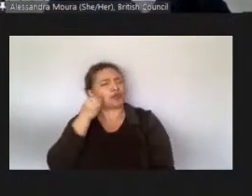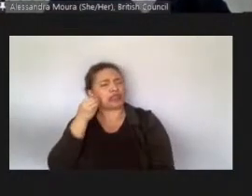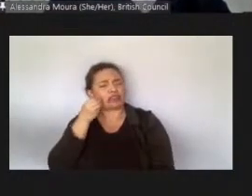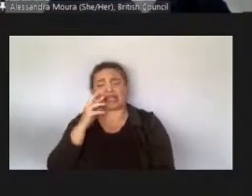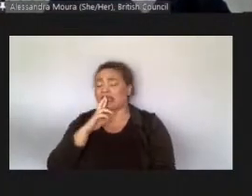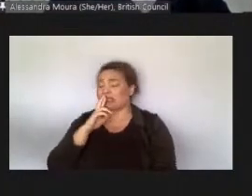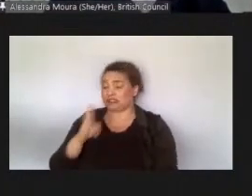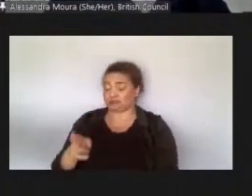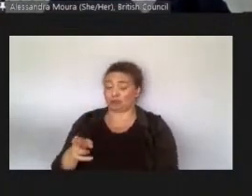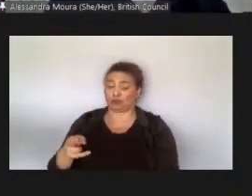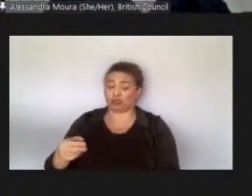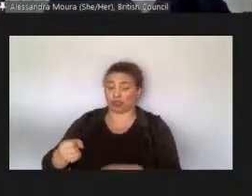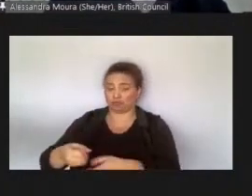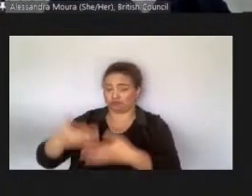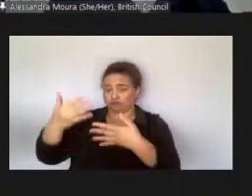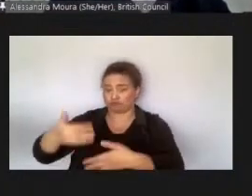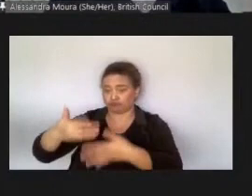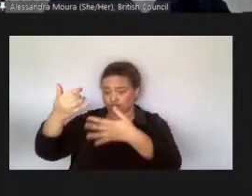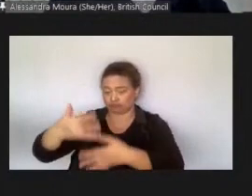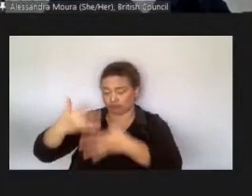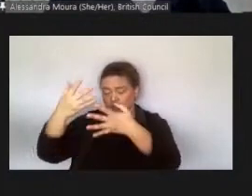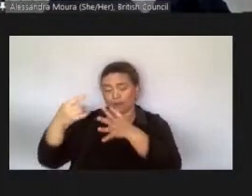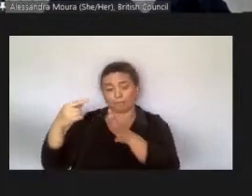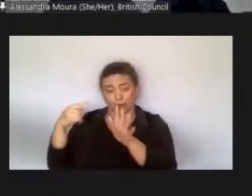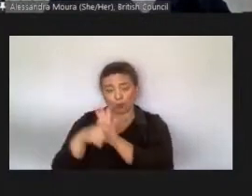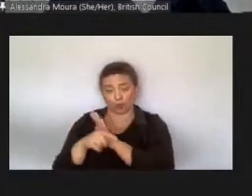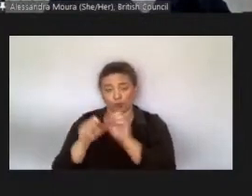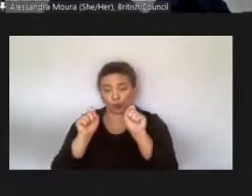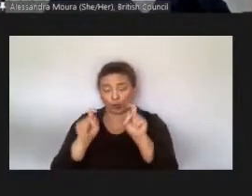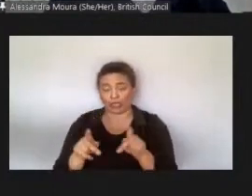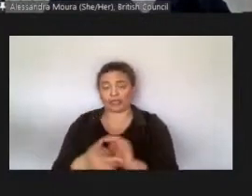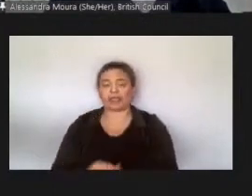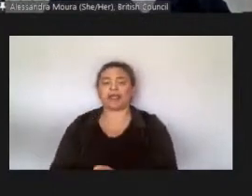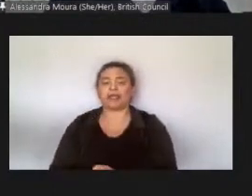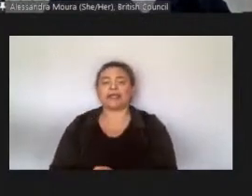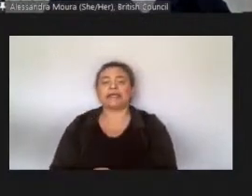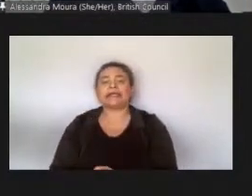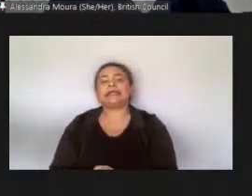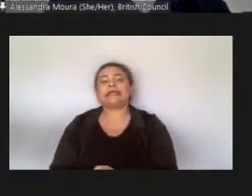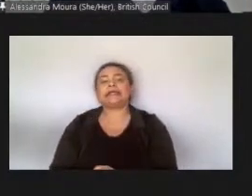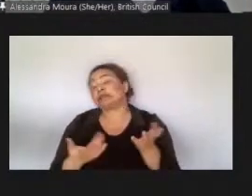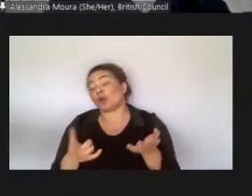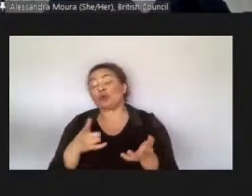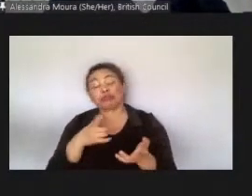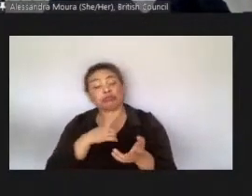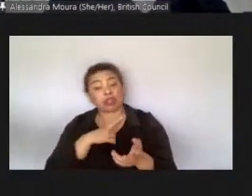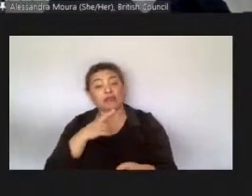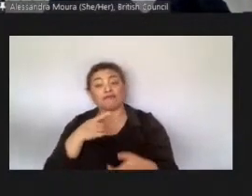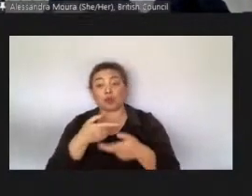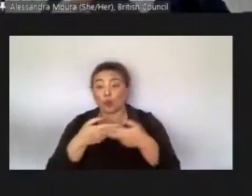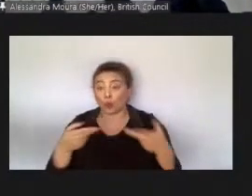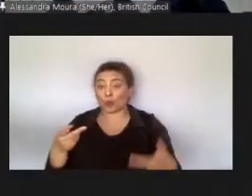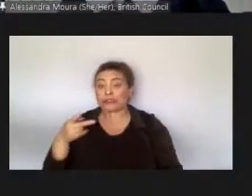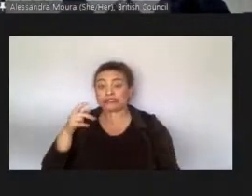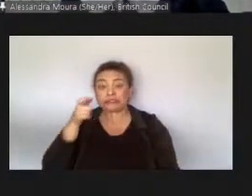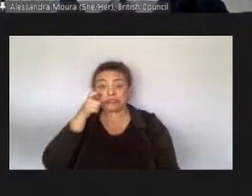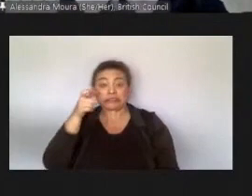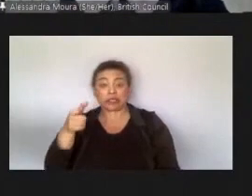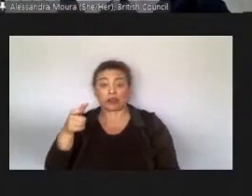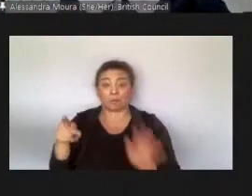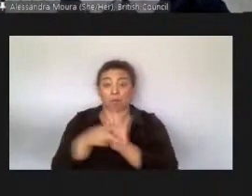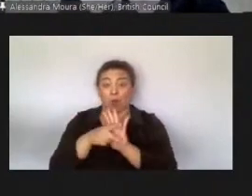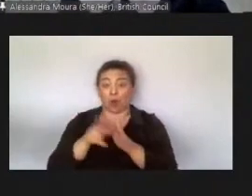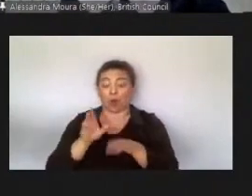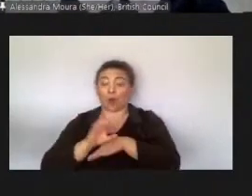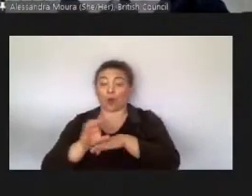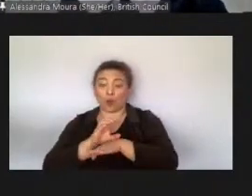So one topic which I really found very interesting on the course was conditions for children's learning. Before I went on the